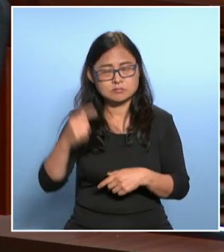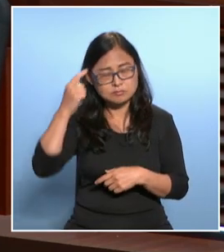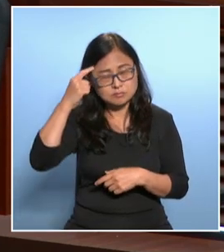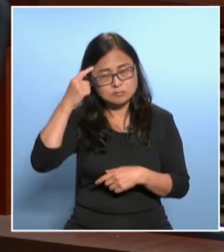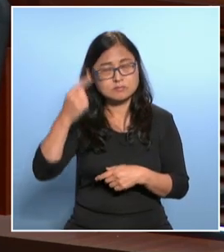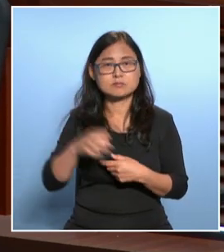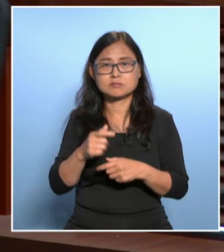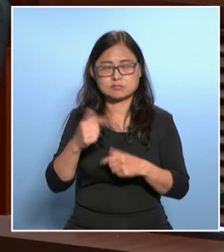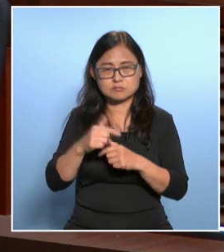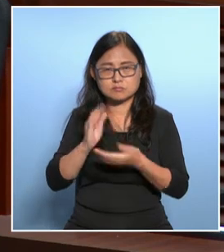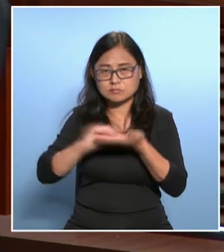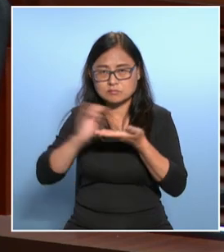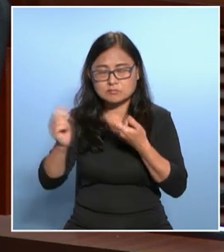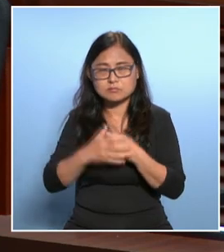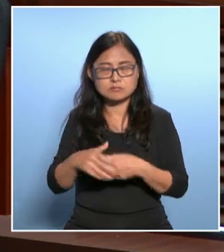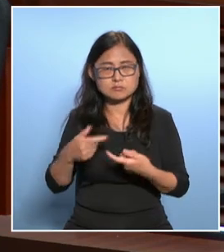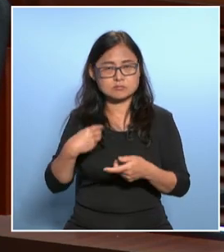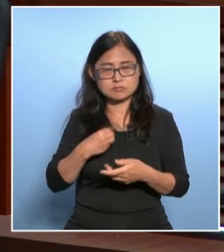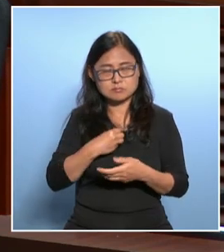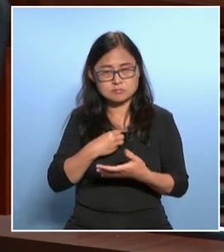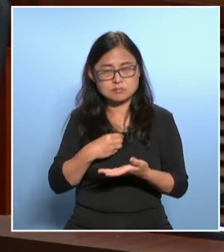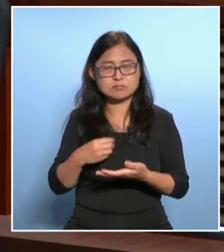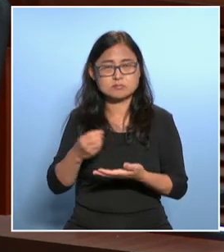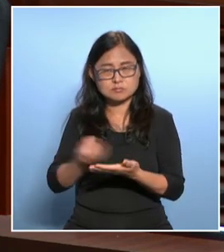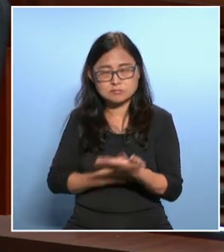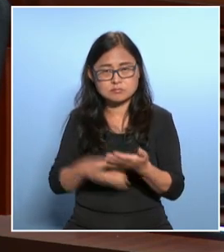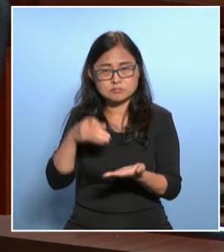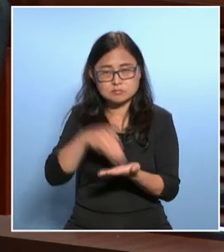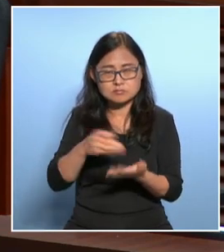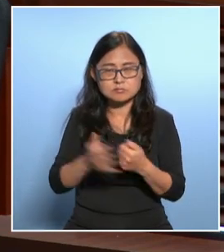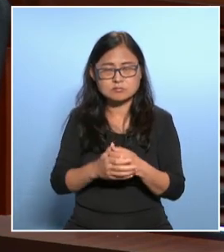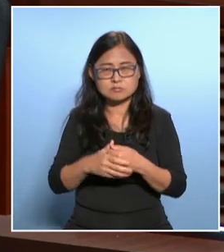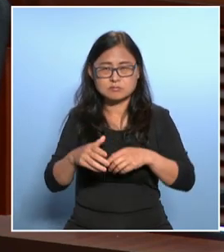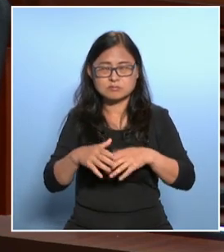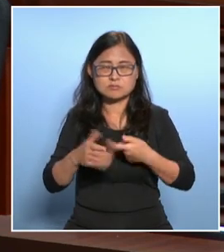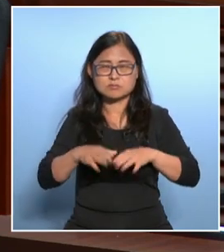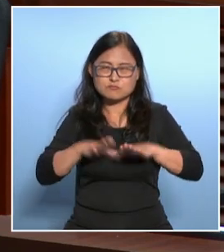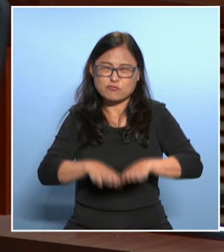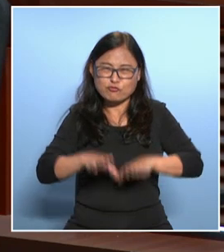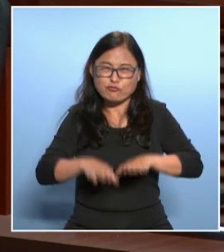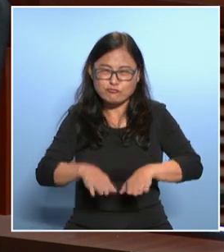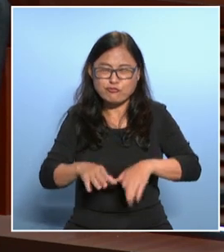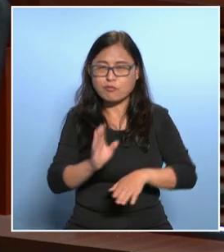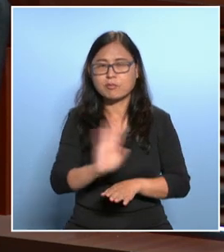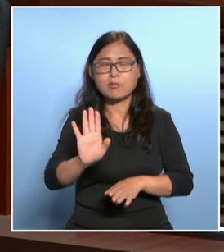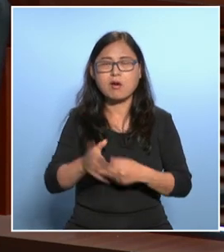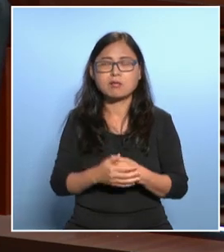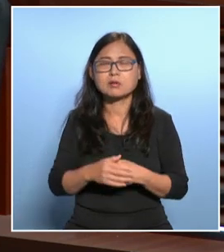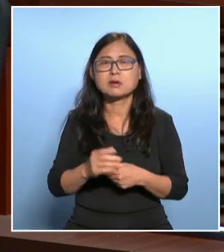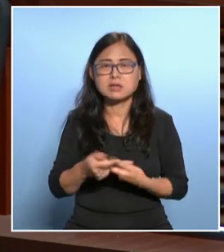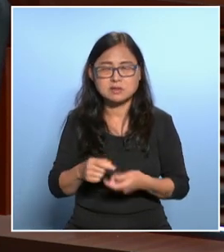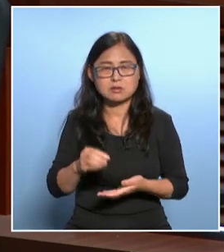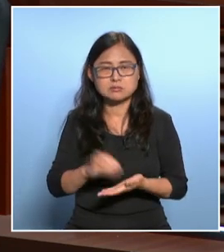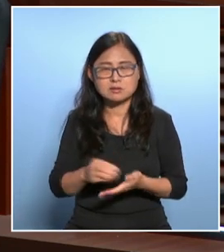When they are mentally capable, they sign the AMDs and they do